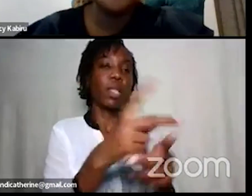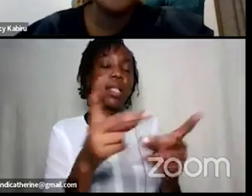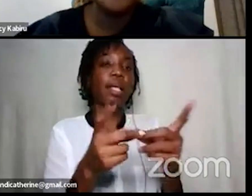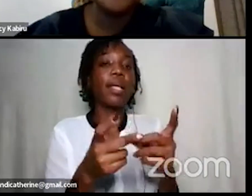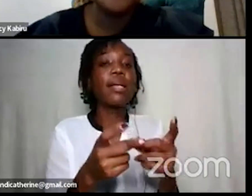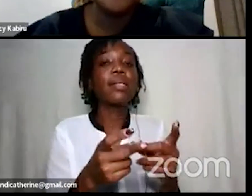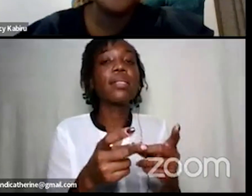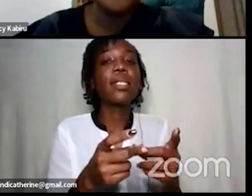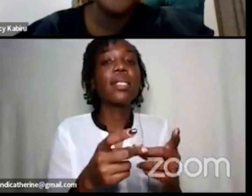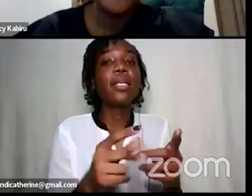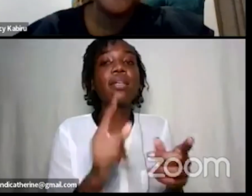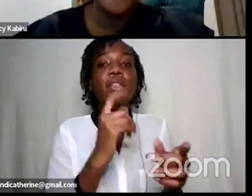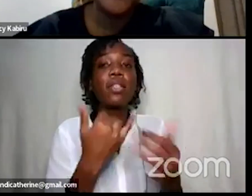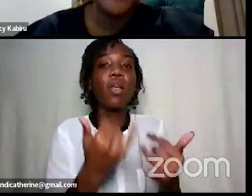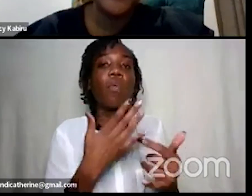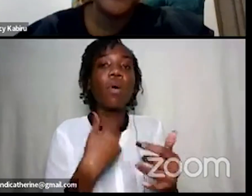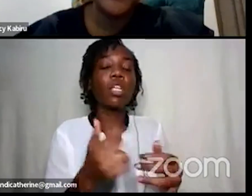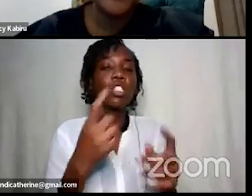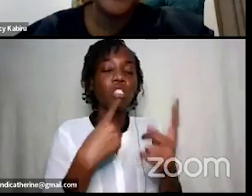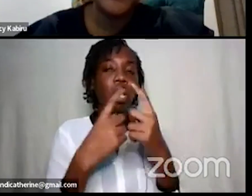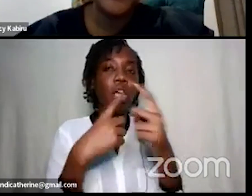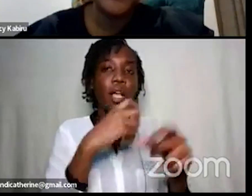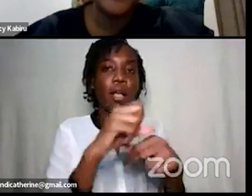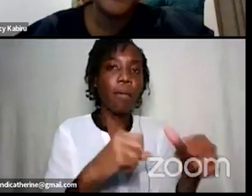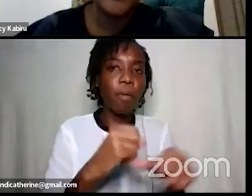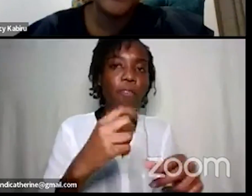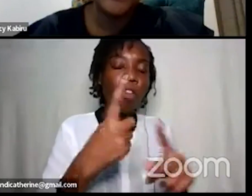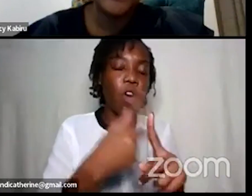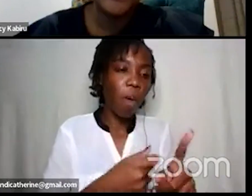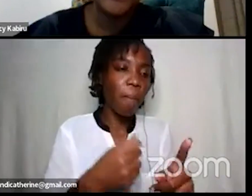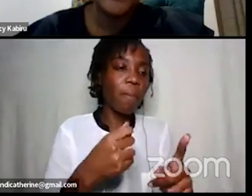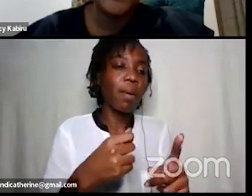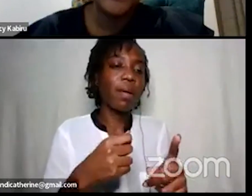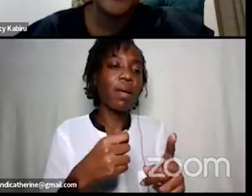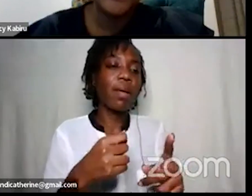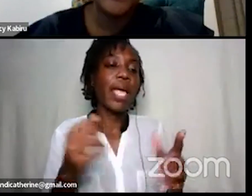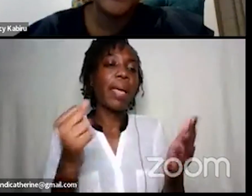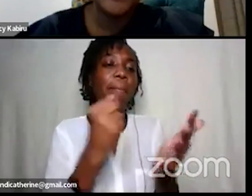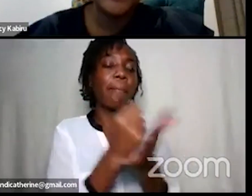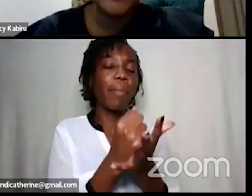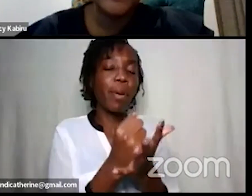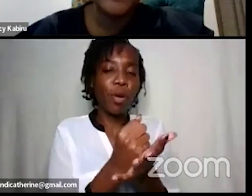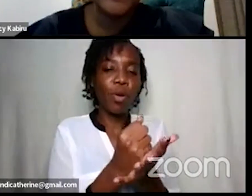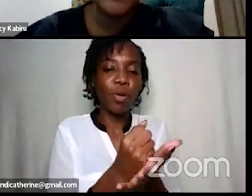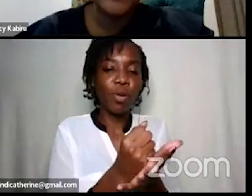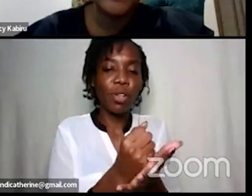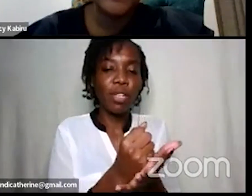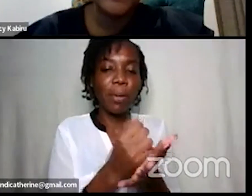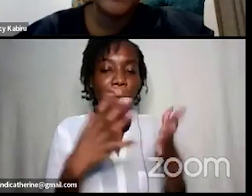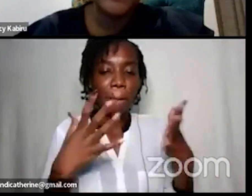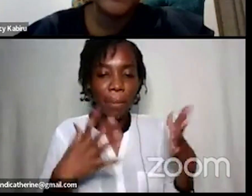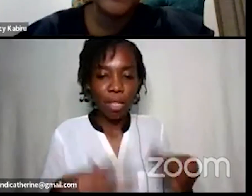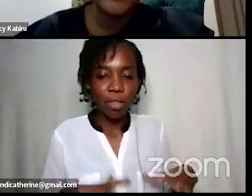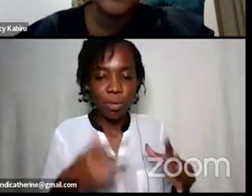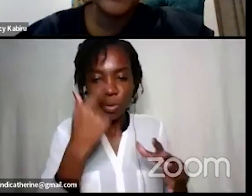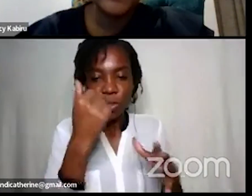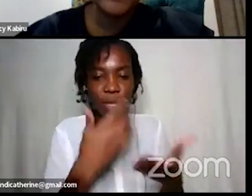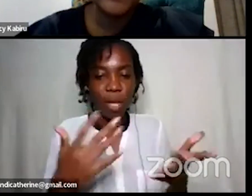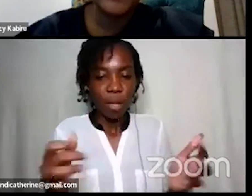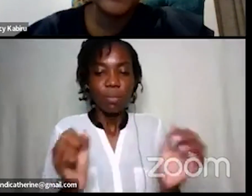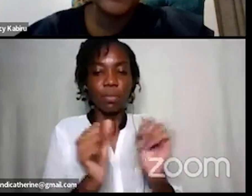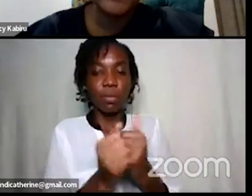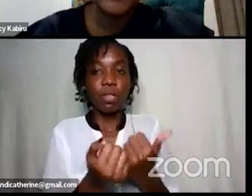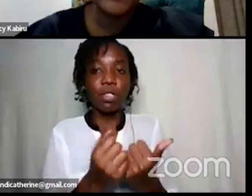now flip the coin and see the other side, because yeah, things are really happening. But